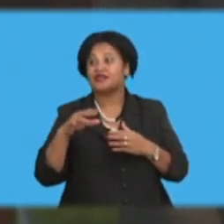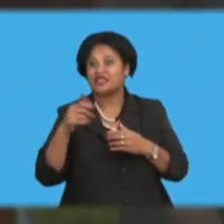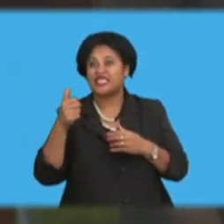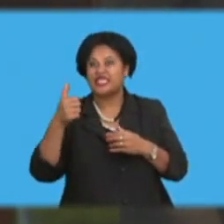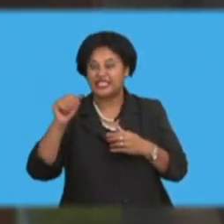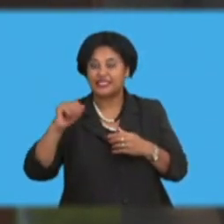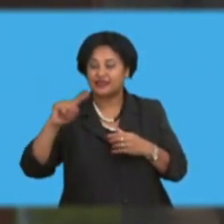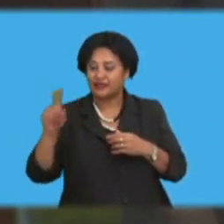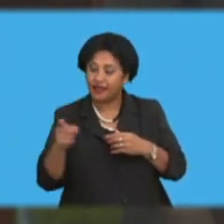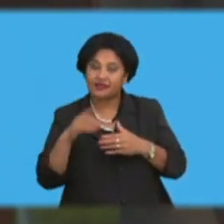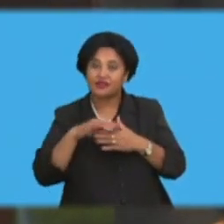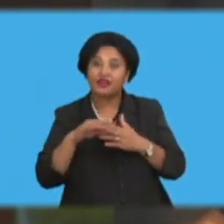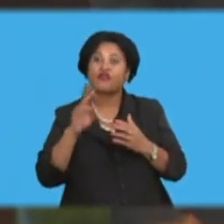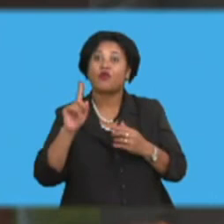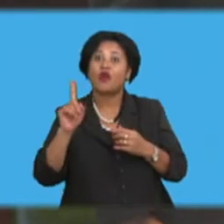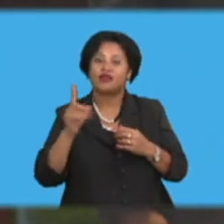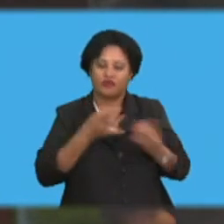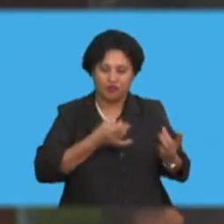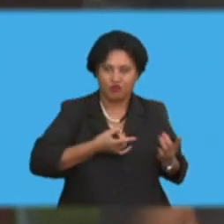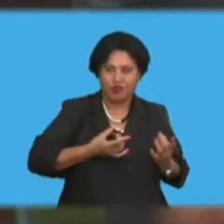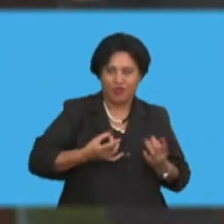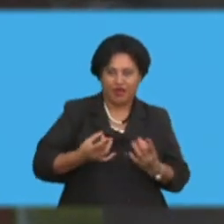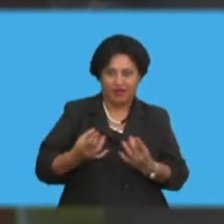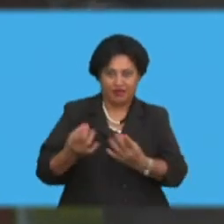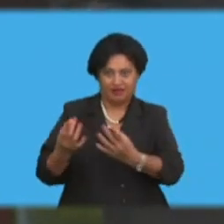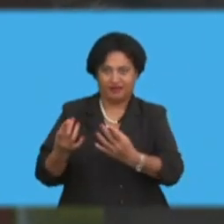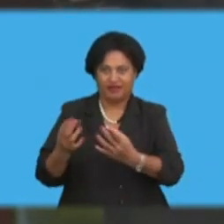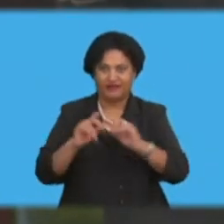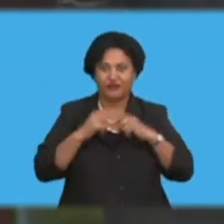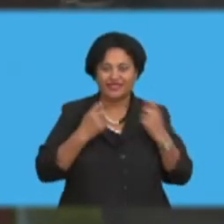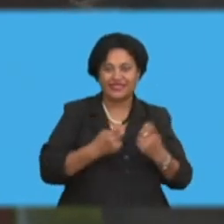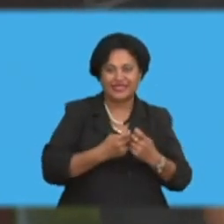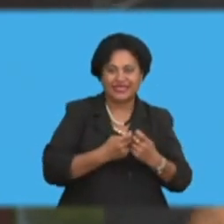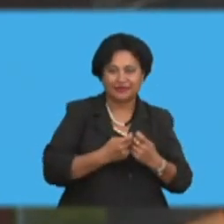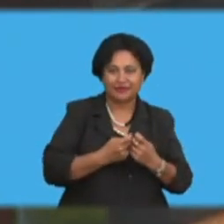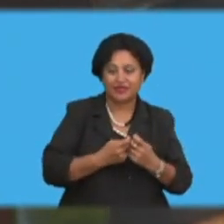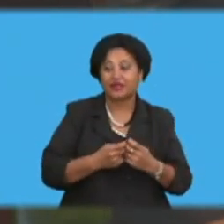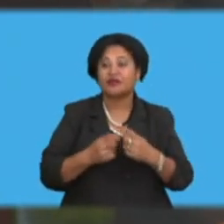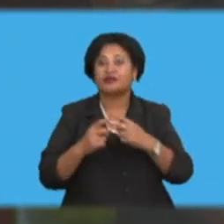$1,124,060,000 is for team preparation, and